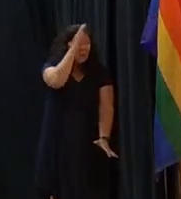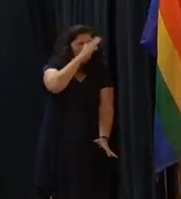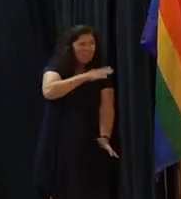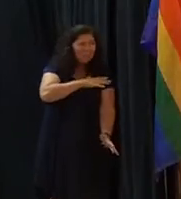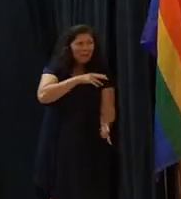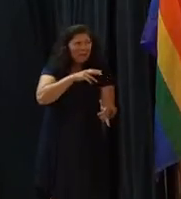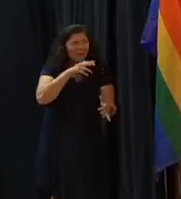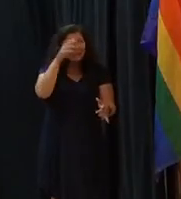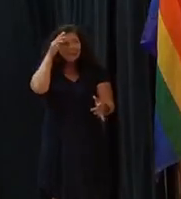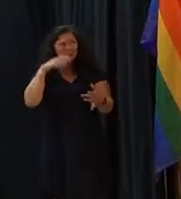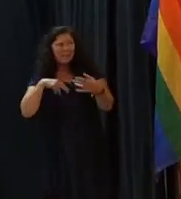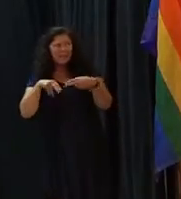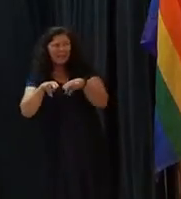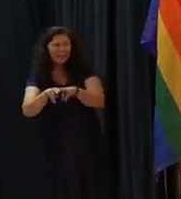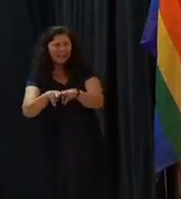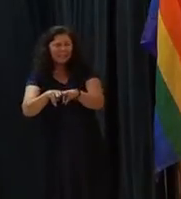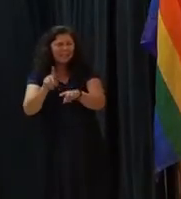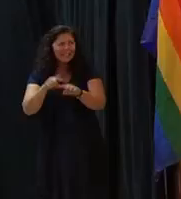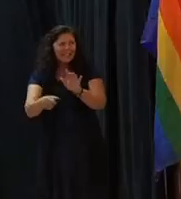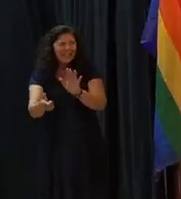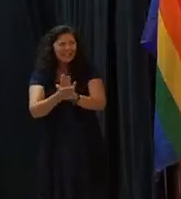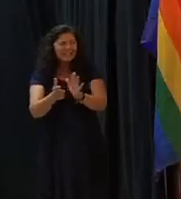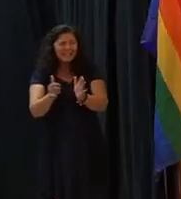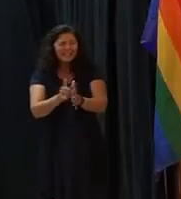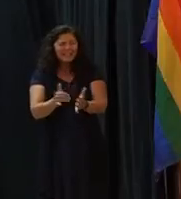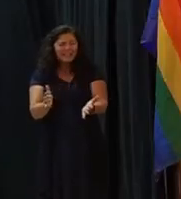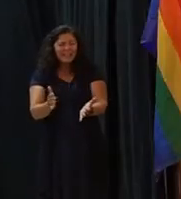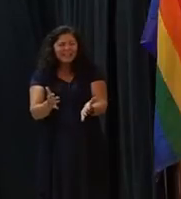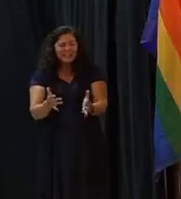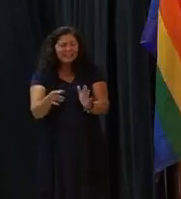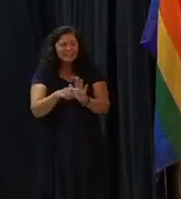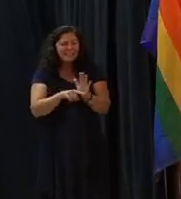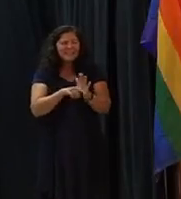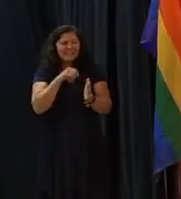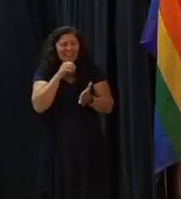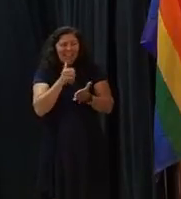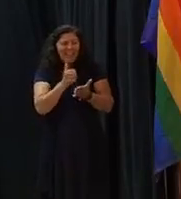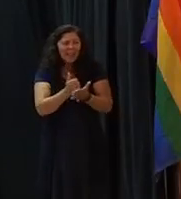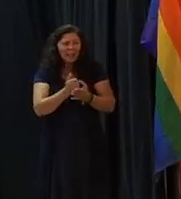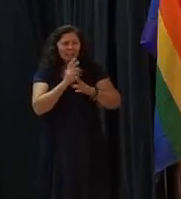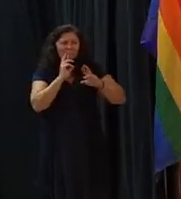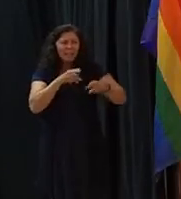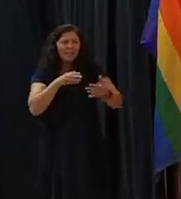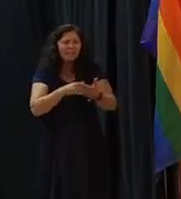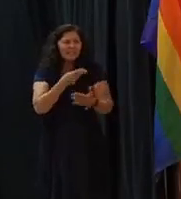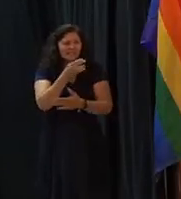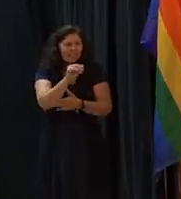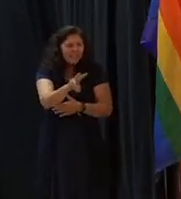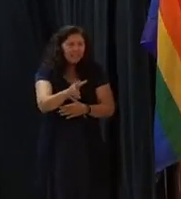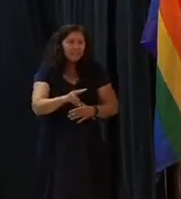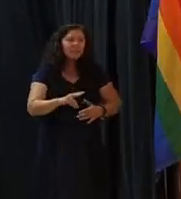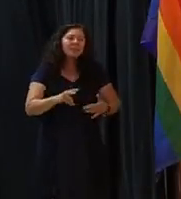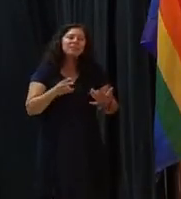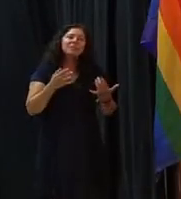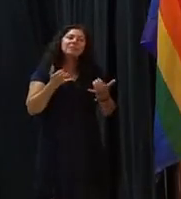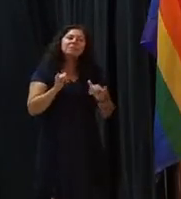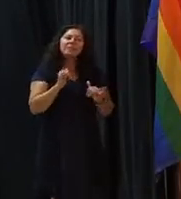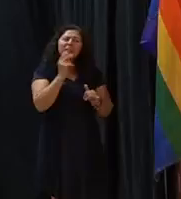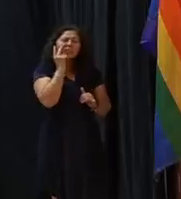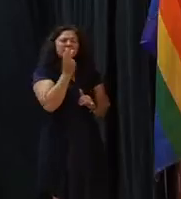men will be counterproductive and to the HIV response. But so far, I've seen a couple of